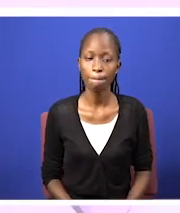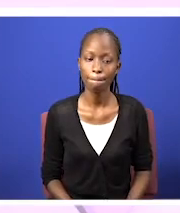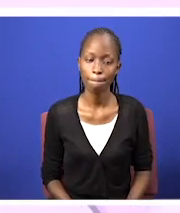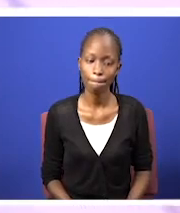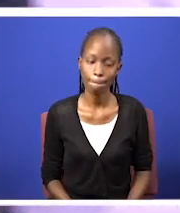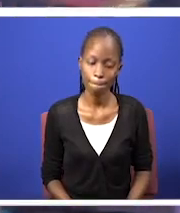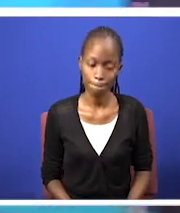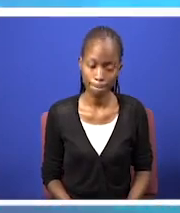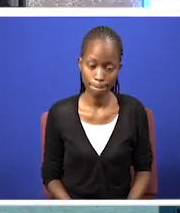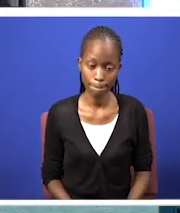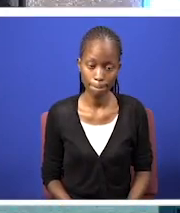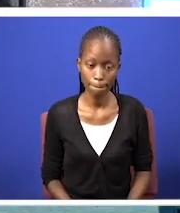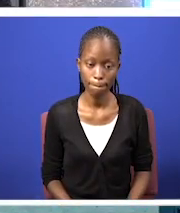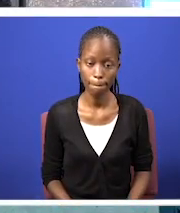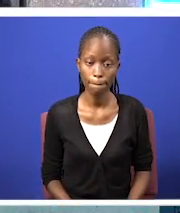pulpit.